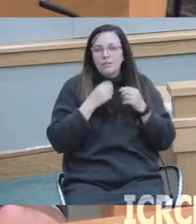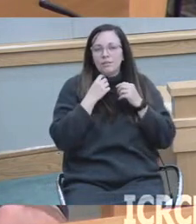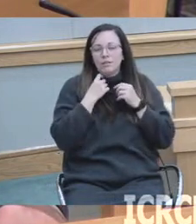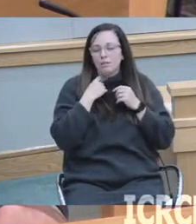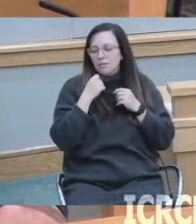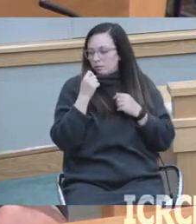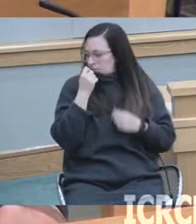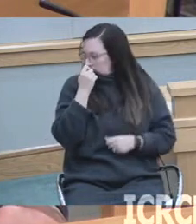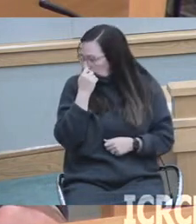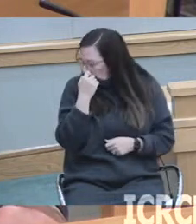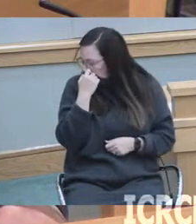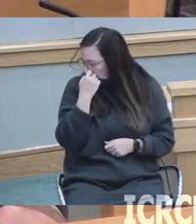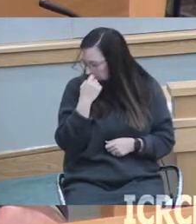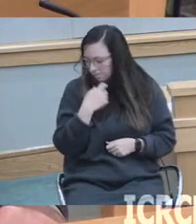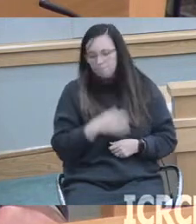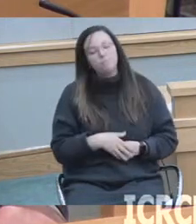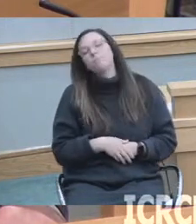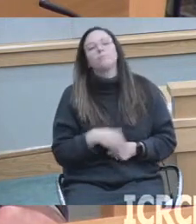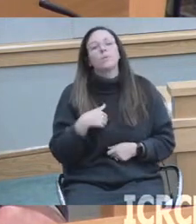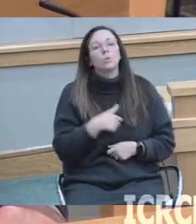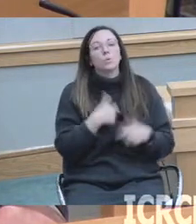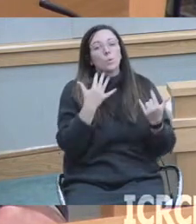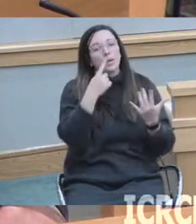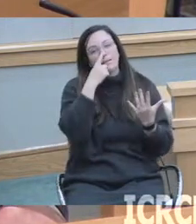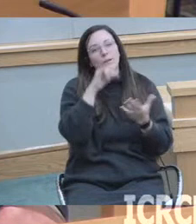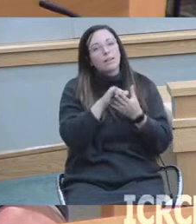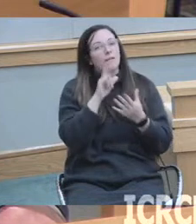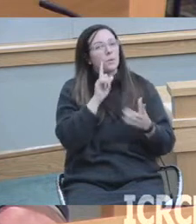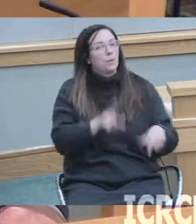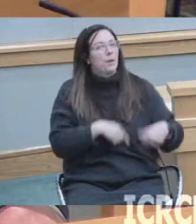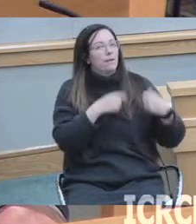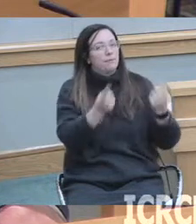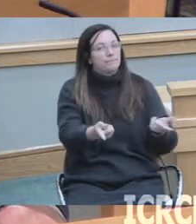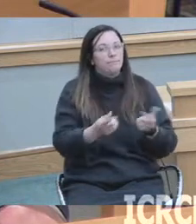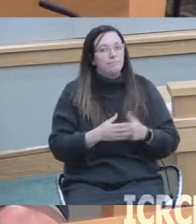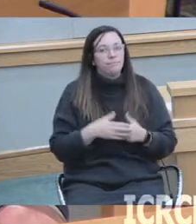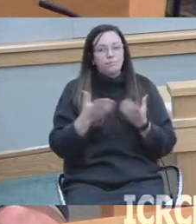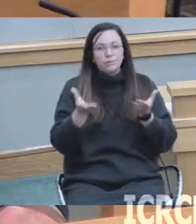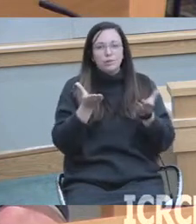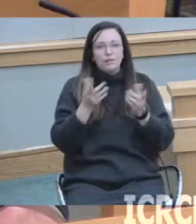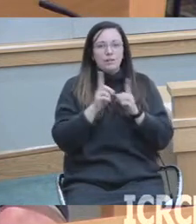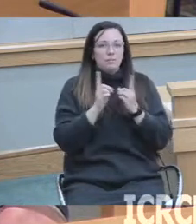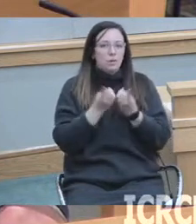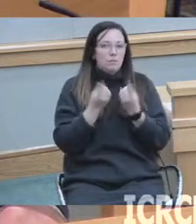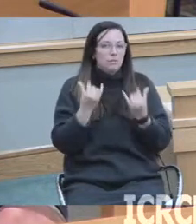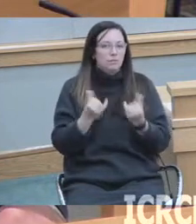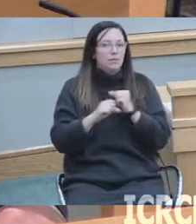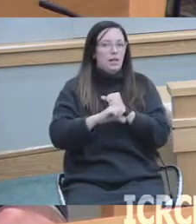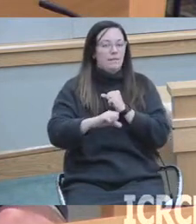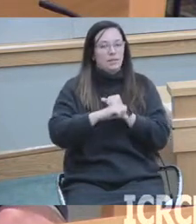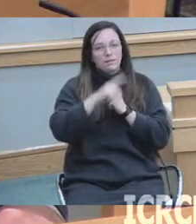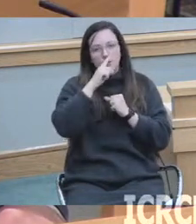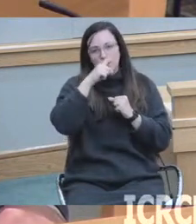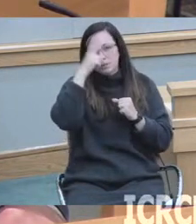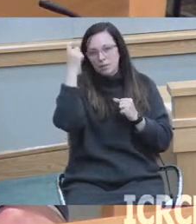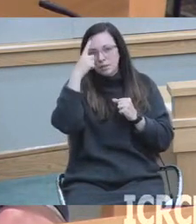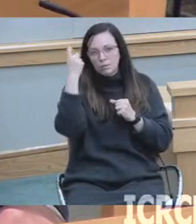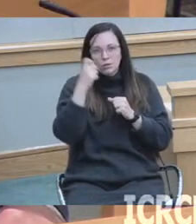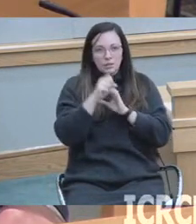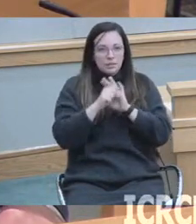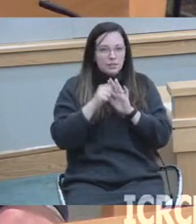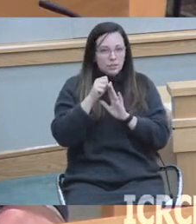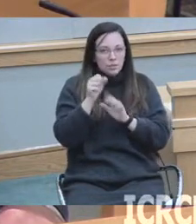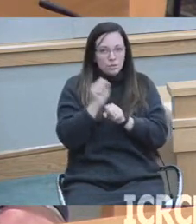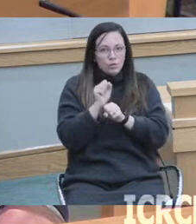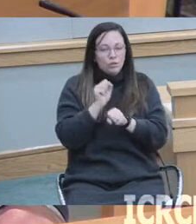quite a while. The service department is also currently advertising for a summer seasonal work. Plan to hire